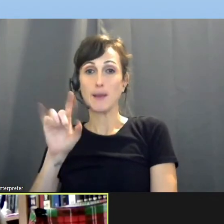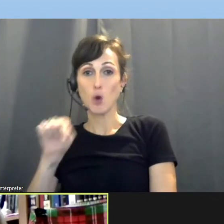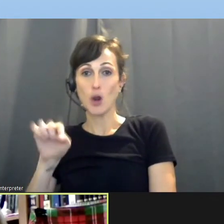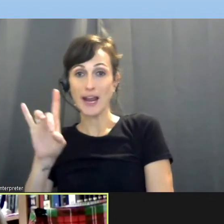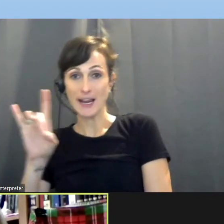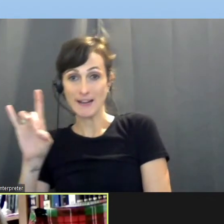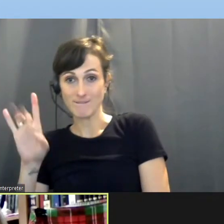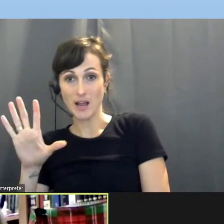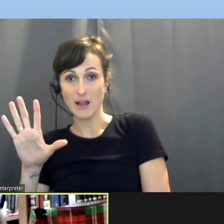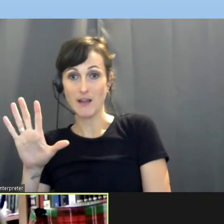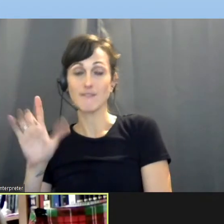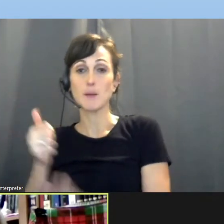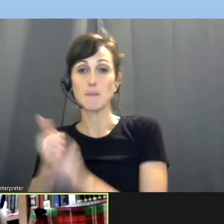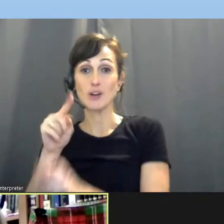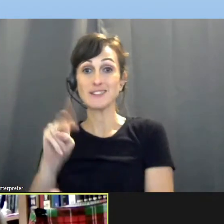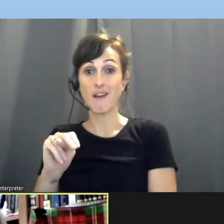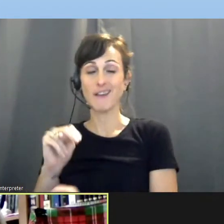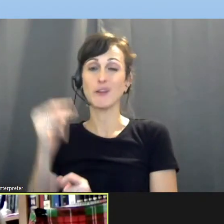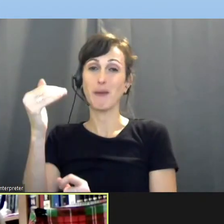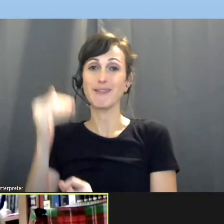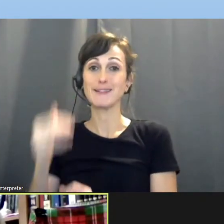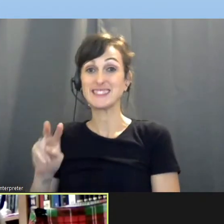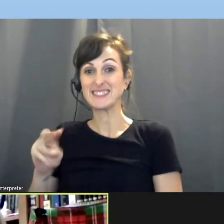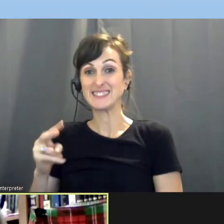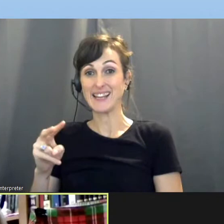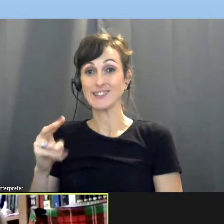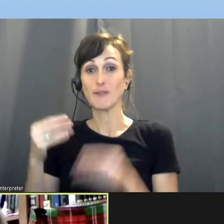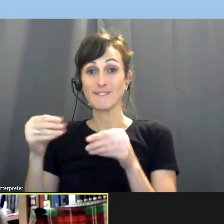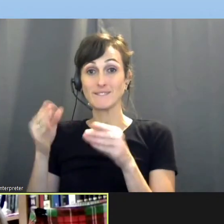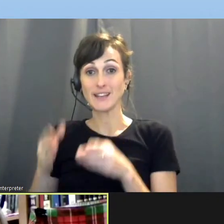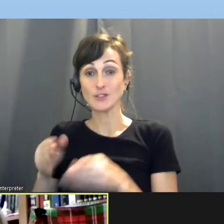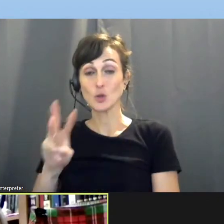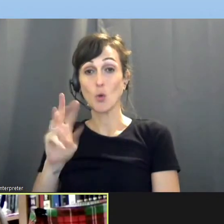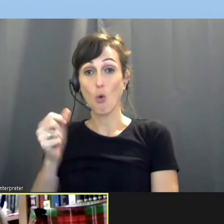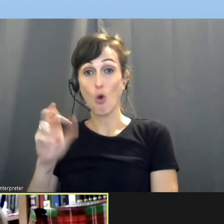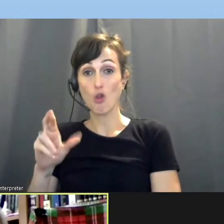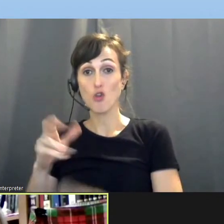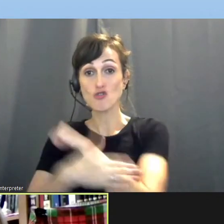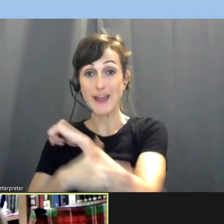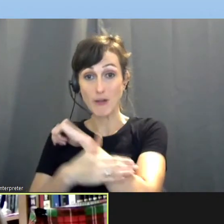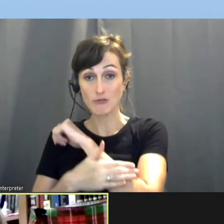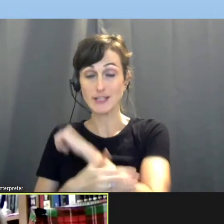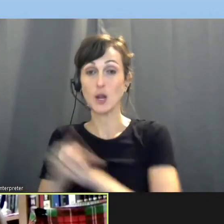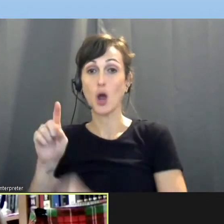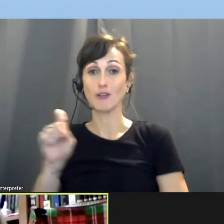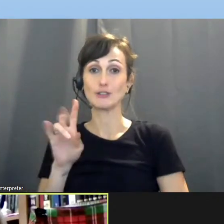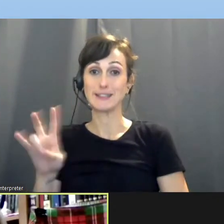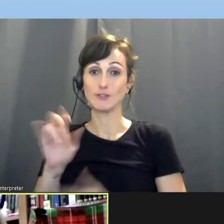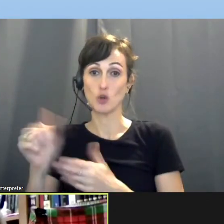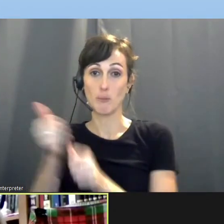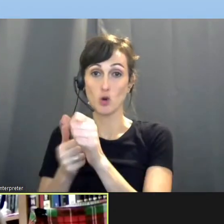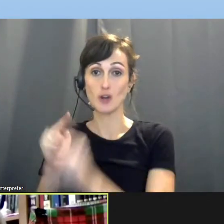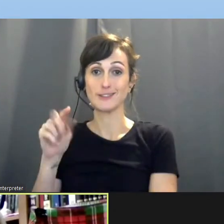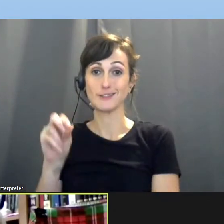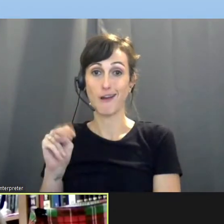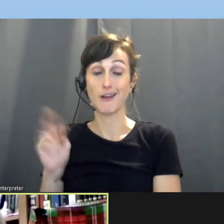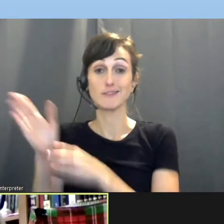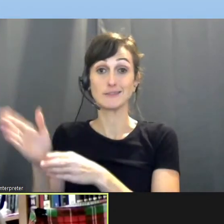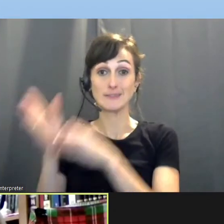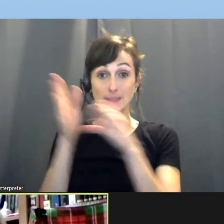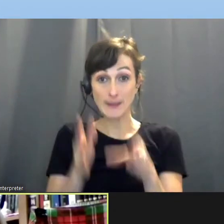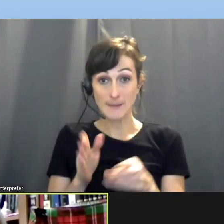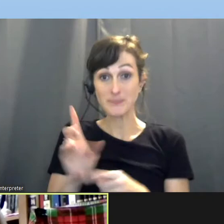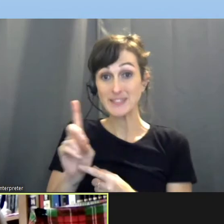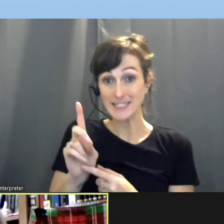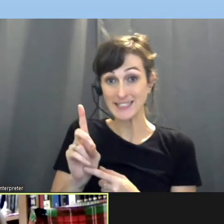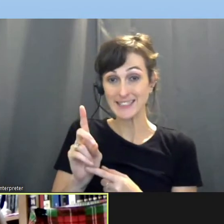vendor as Waller County at $107 per ton. Type D, the primary vendor is Knife River at $72